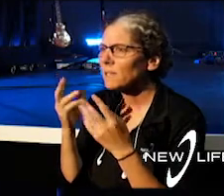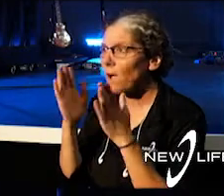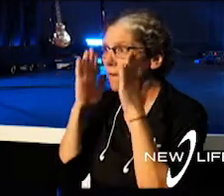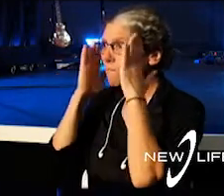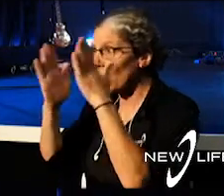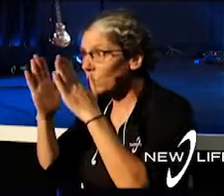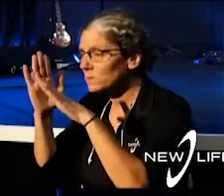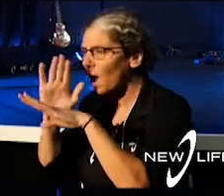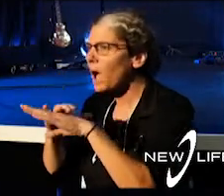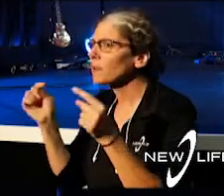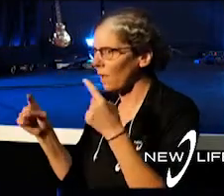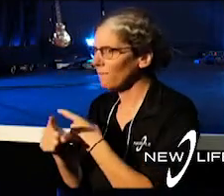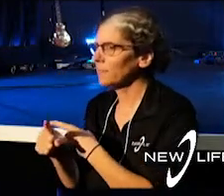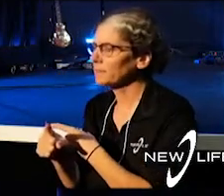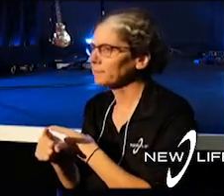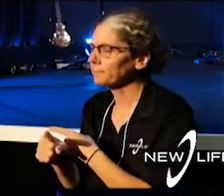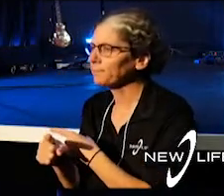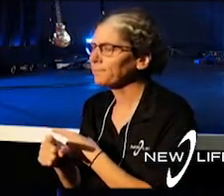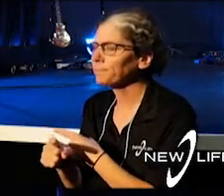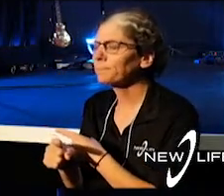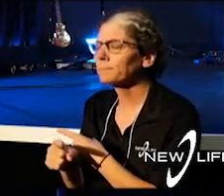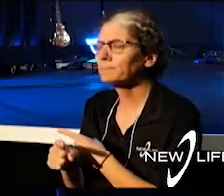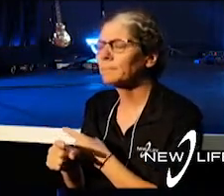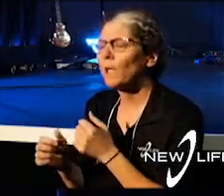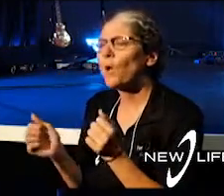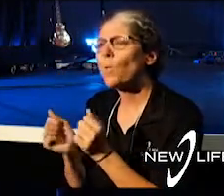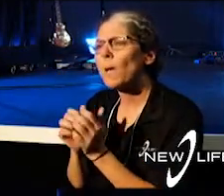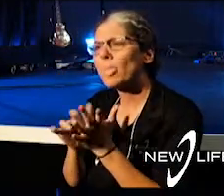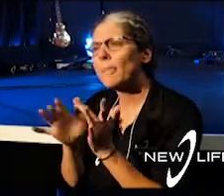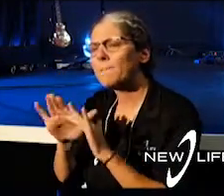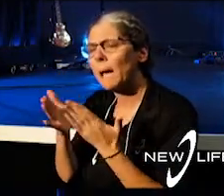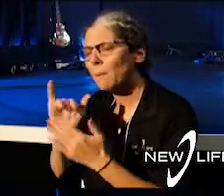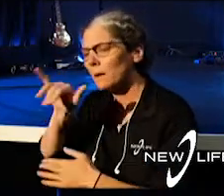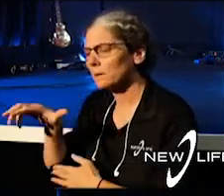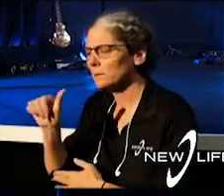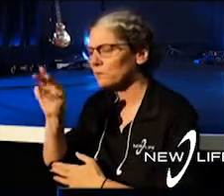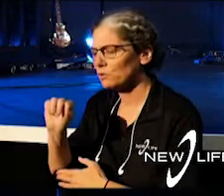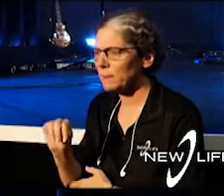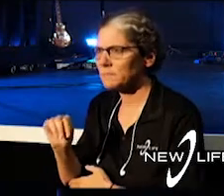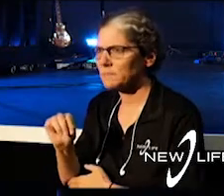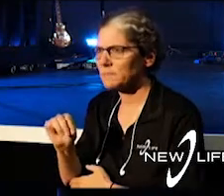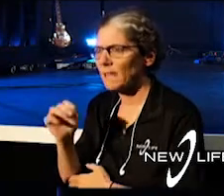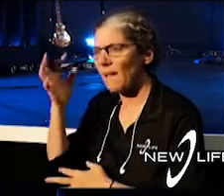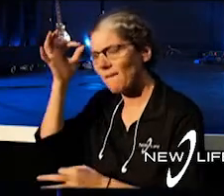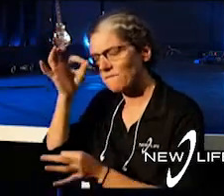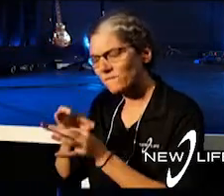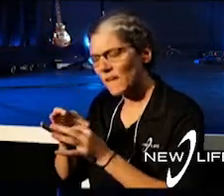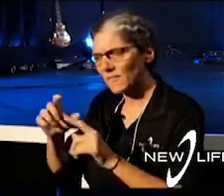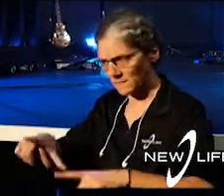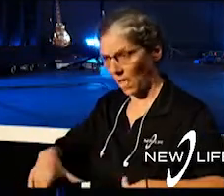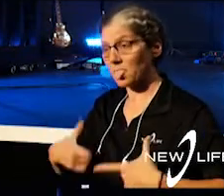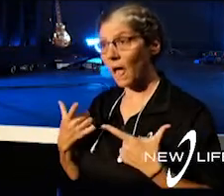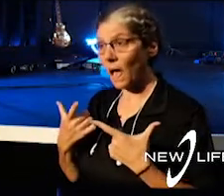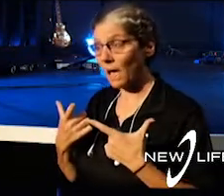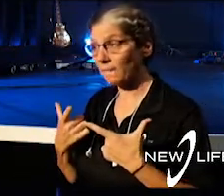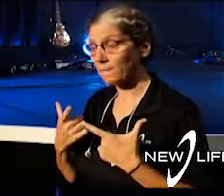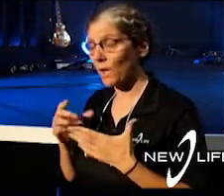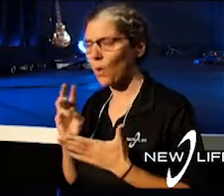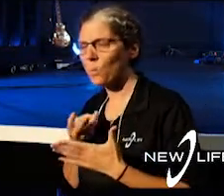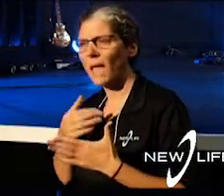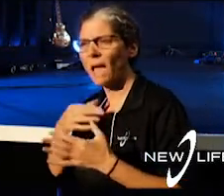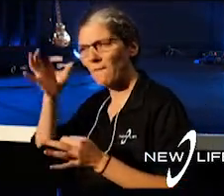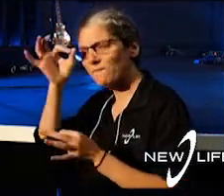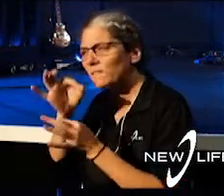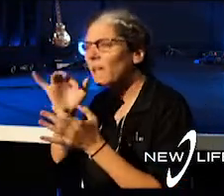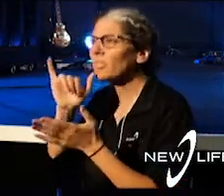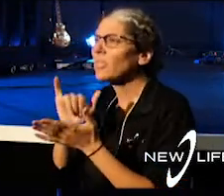conflict. And the entire book of James is about having a faith that is alive. And if we're going to have a faith that's alive, if we're going to have a